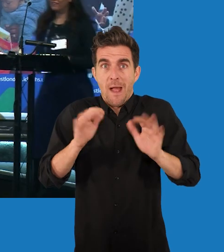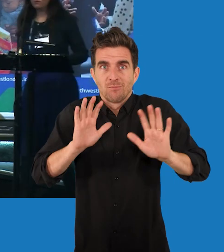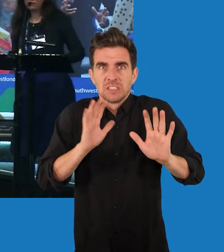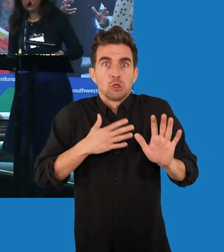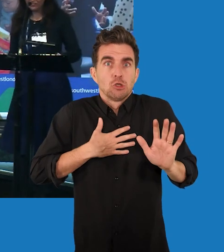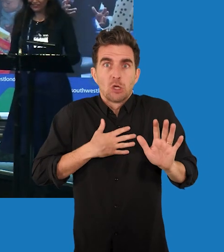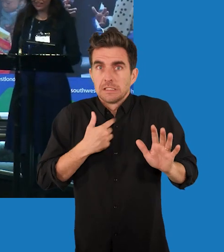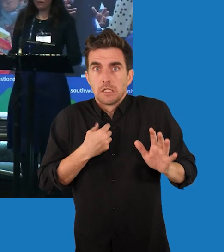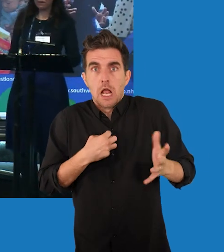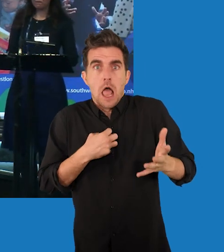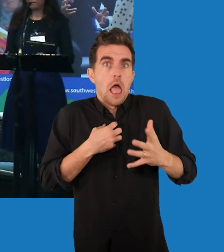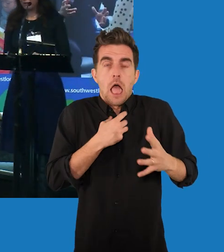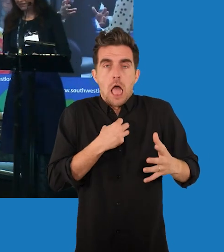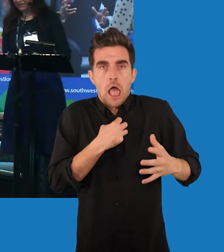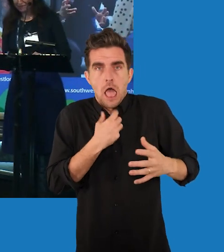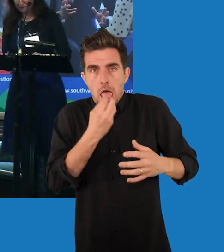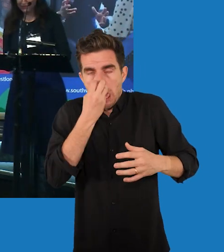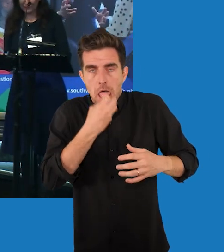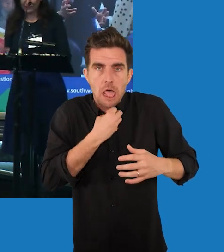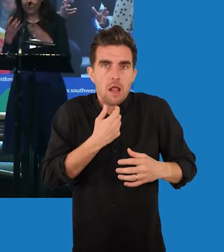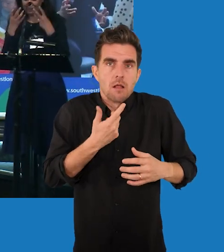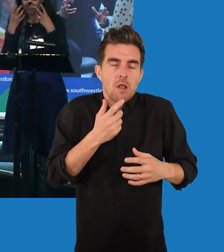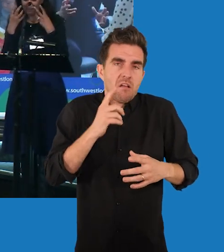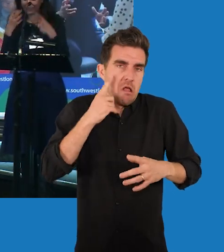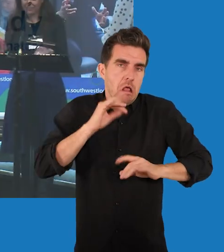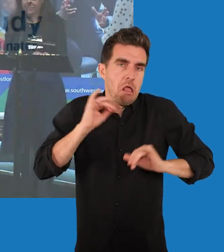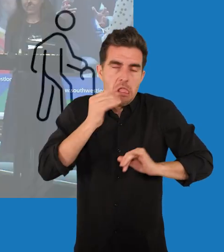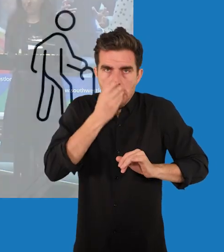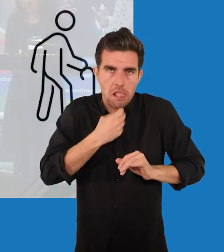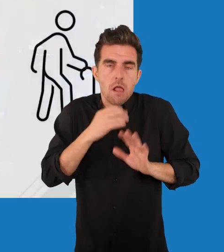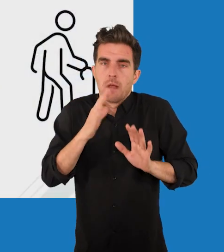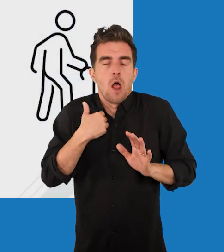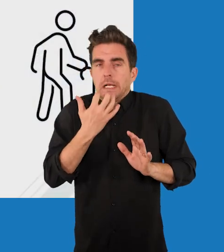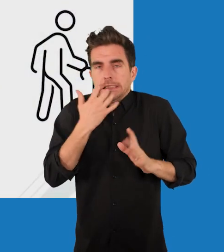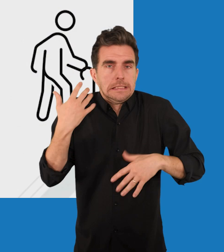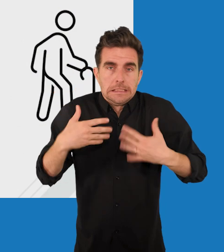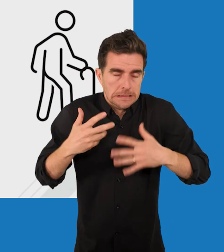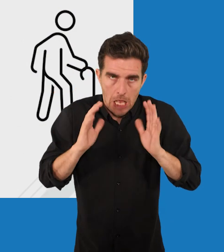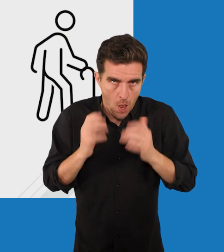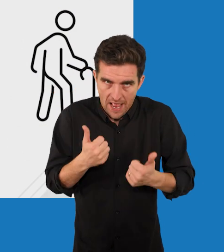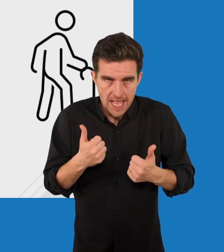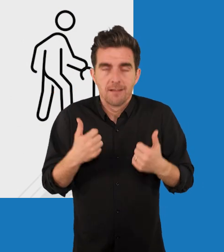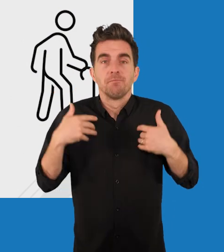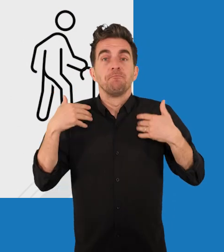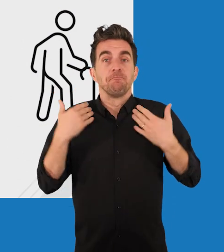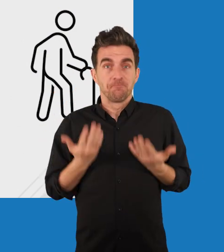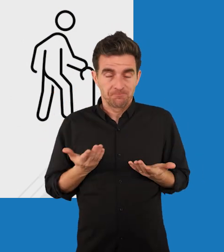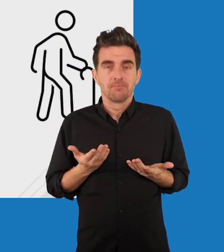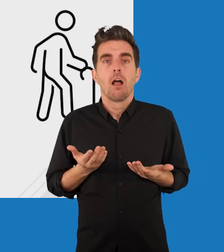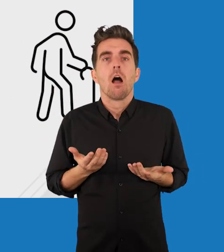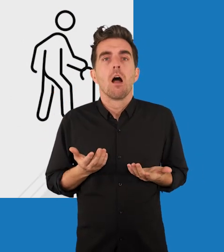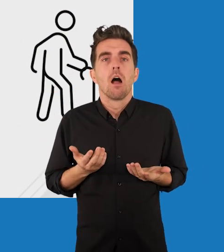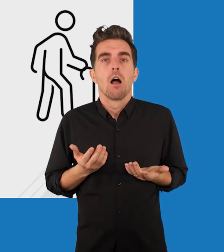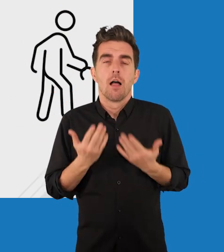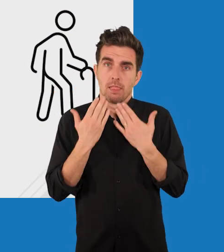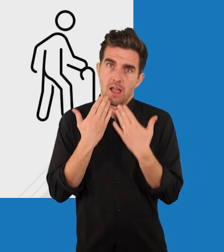Hi everyone, apologies, I'm a bit bunged up, so I don't normally sound this nasal, but I'll